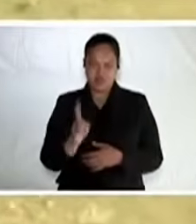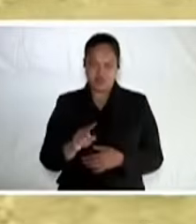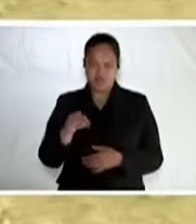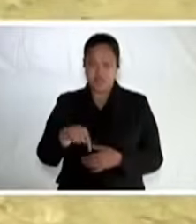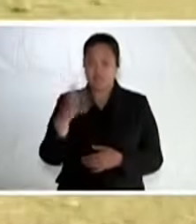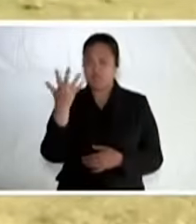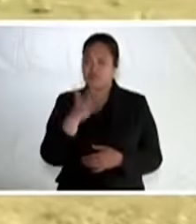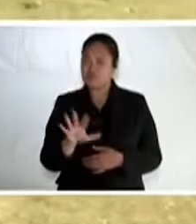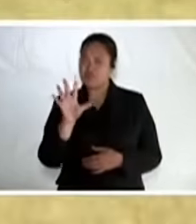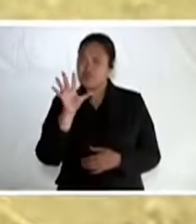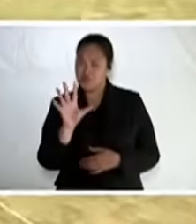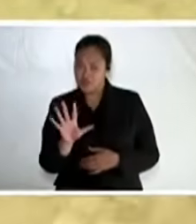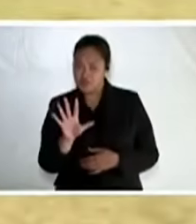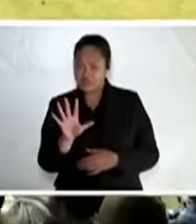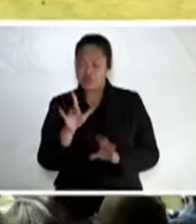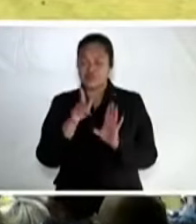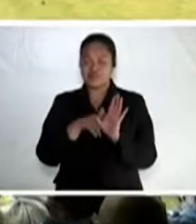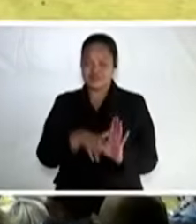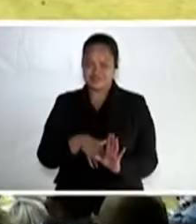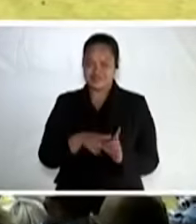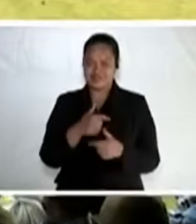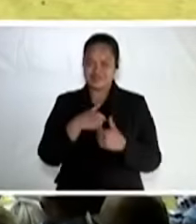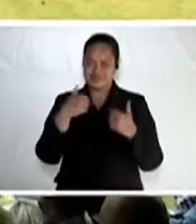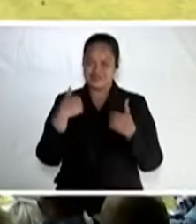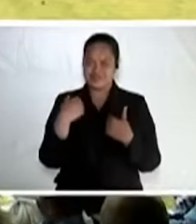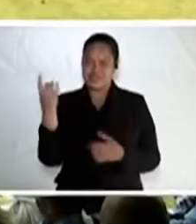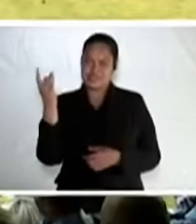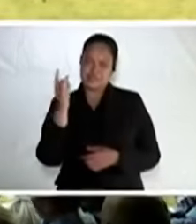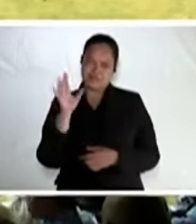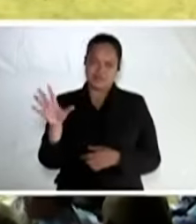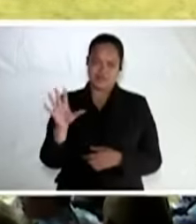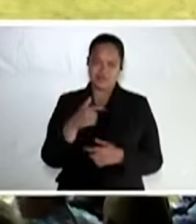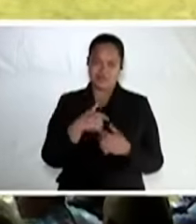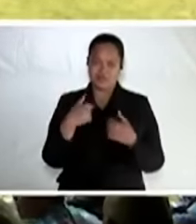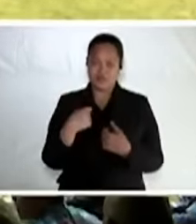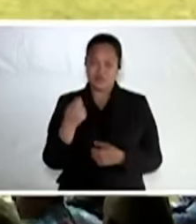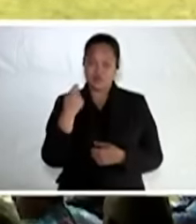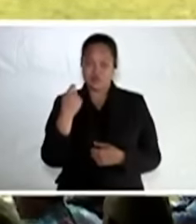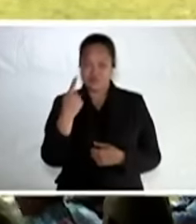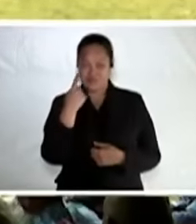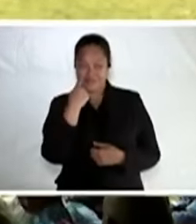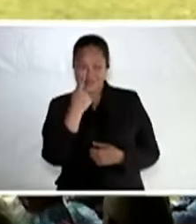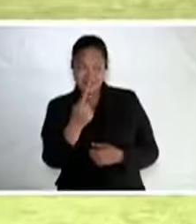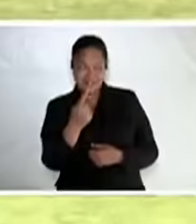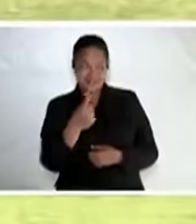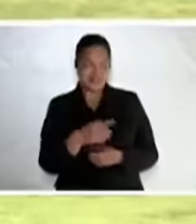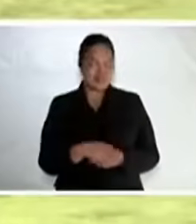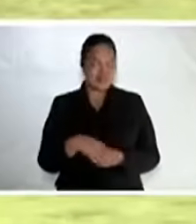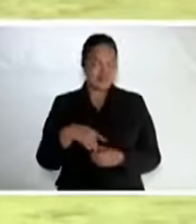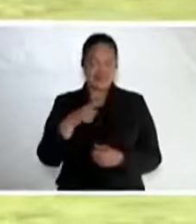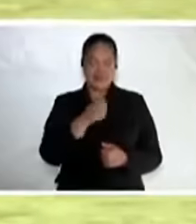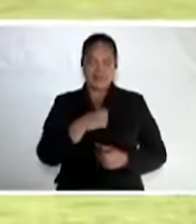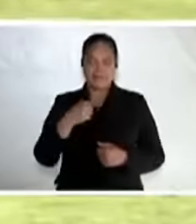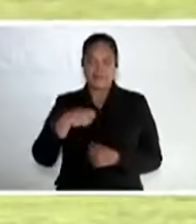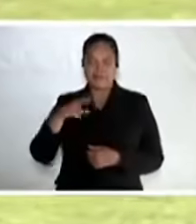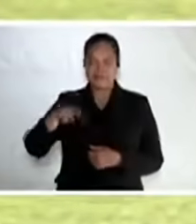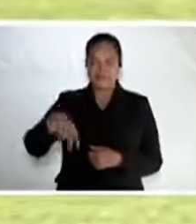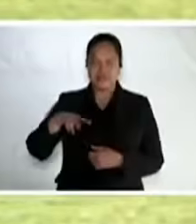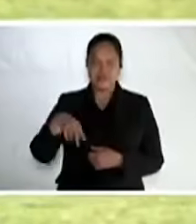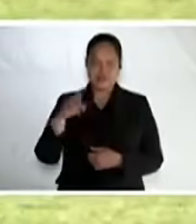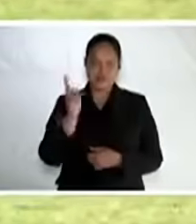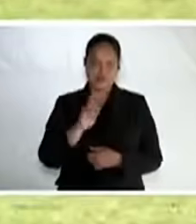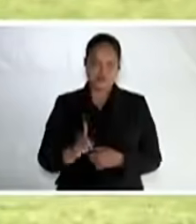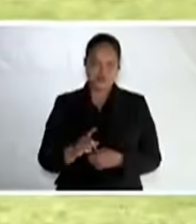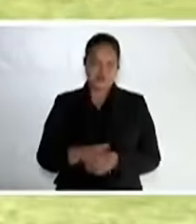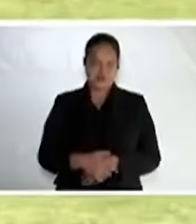matakani ko ni kalima sanga bulu kalima ni ambaki ni nonda tunga lala enda na baro sarava na nonda na batasu su tu weekenda ena